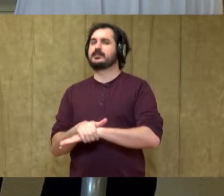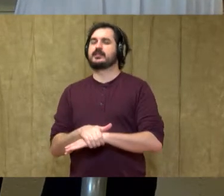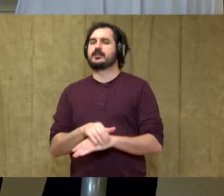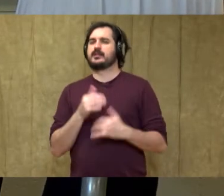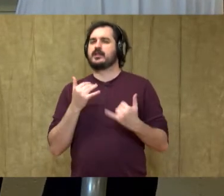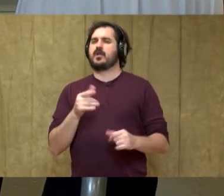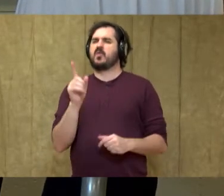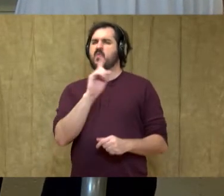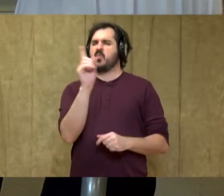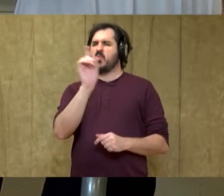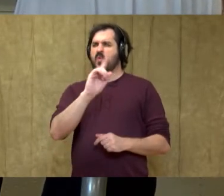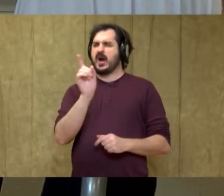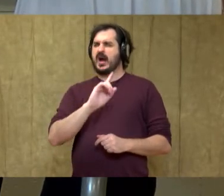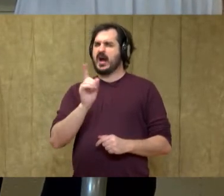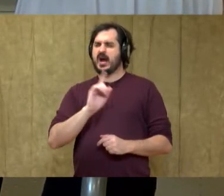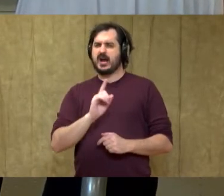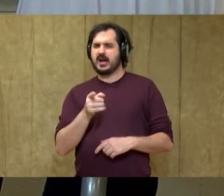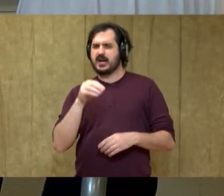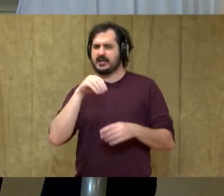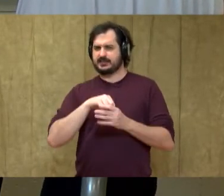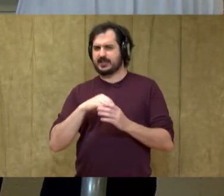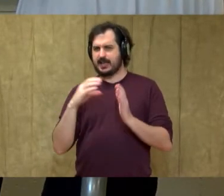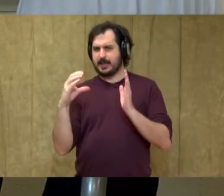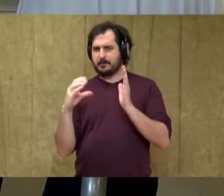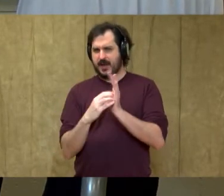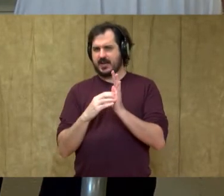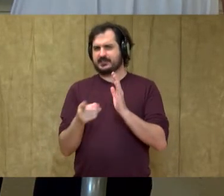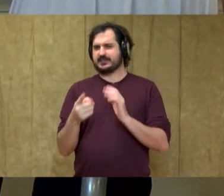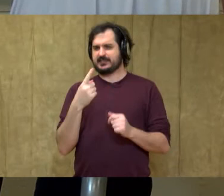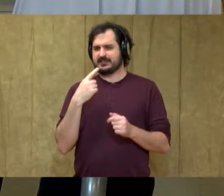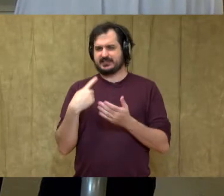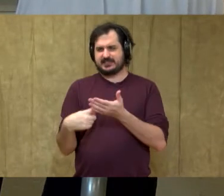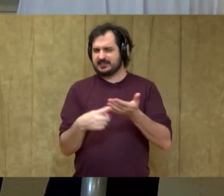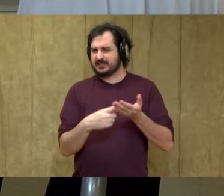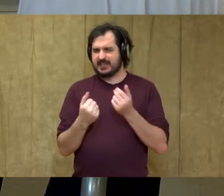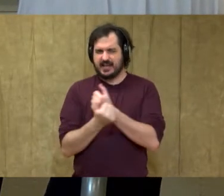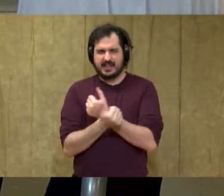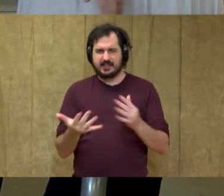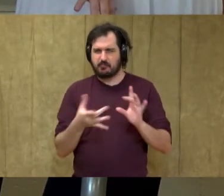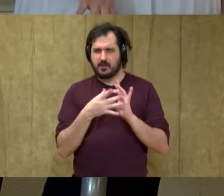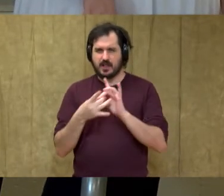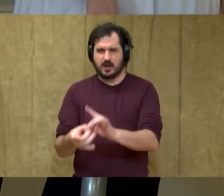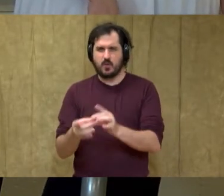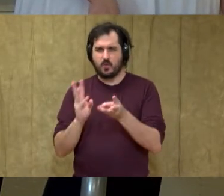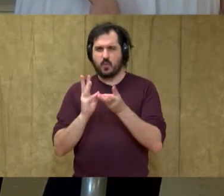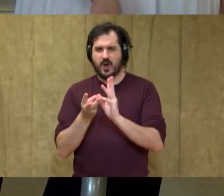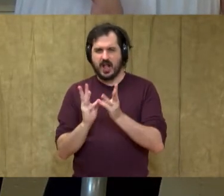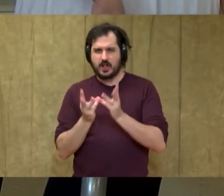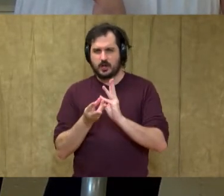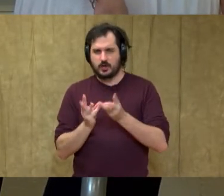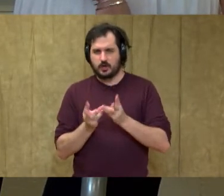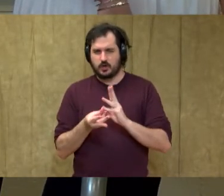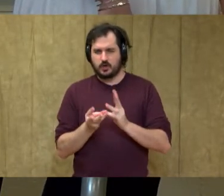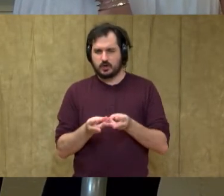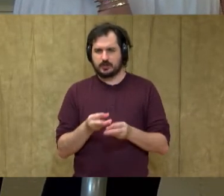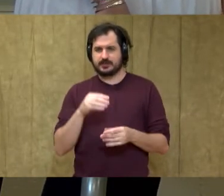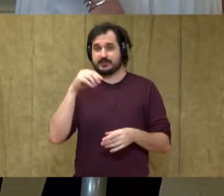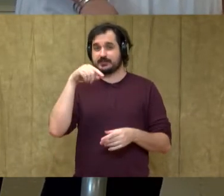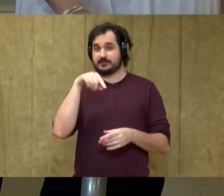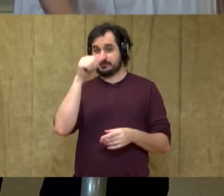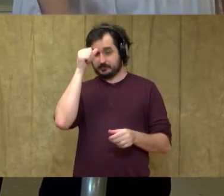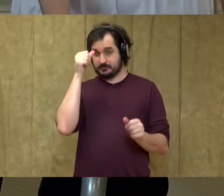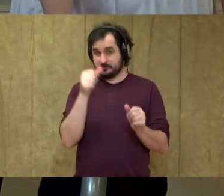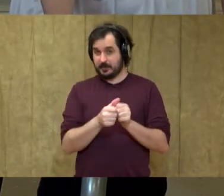Now remember, our standard says refer back to the text. So in the text,